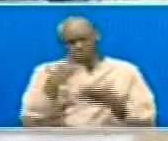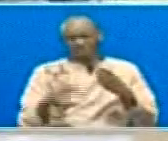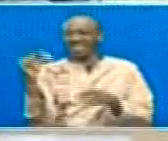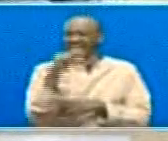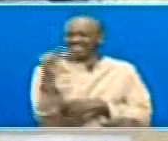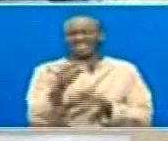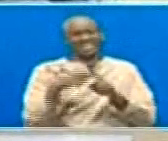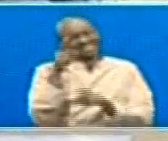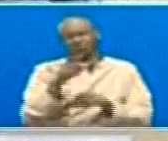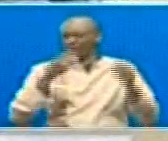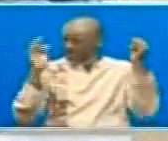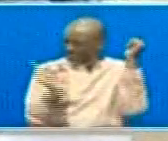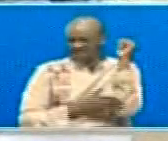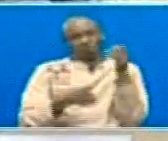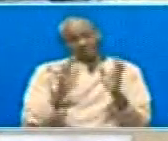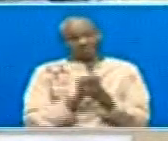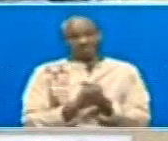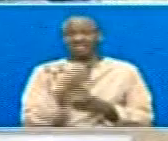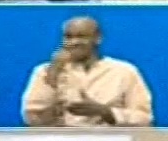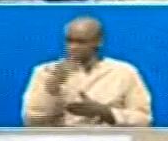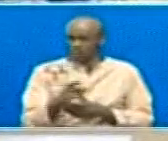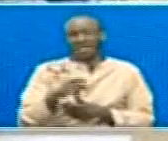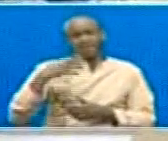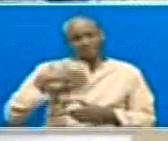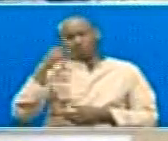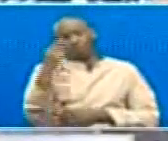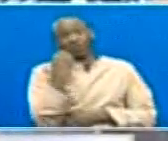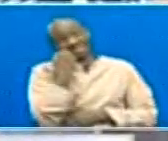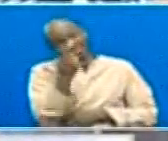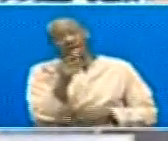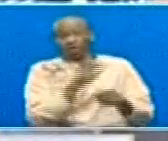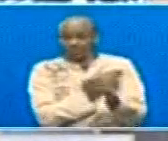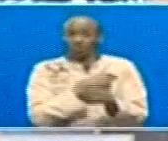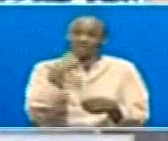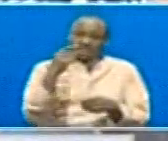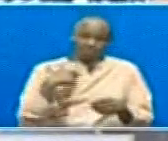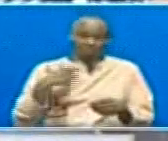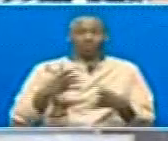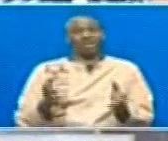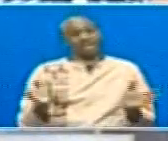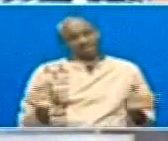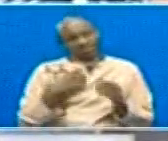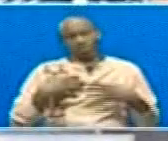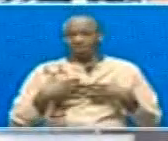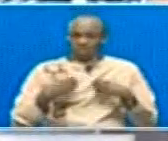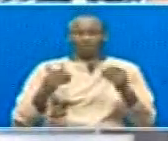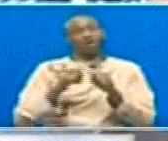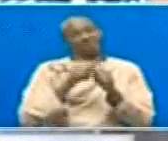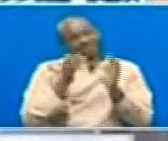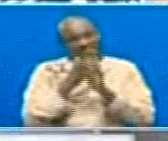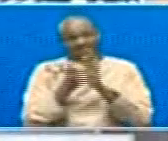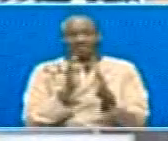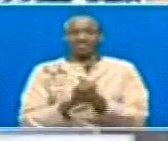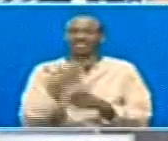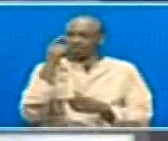killings. While condoling with the bereaved and wishing quick recovery to survivors of the attack, Moi urged the government to guarantee security for all Kenyans and stop